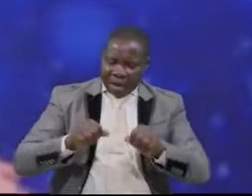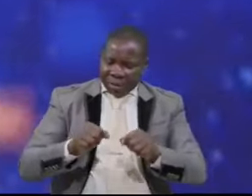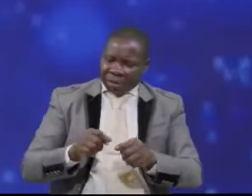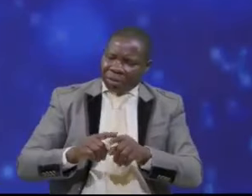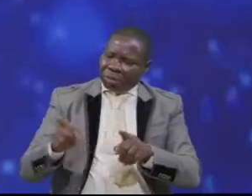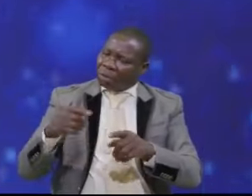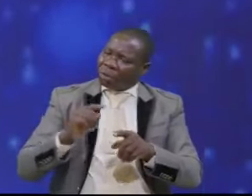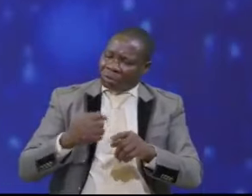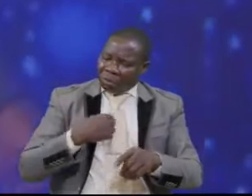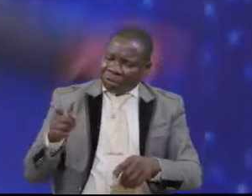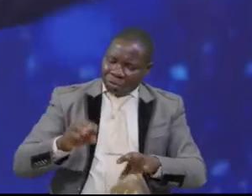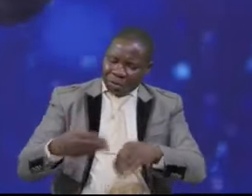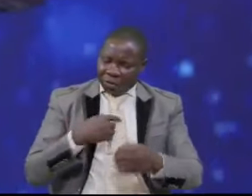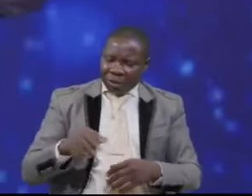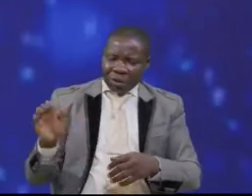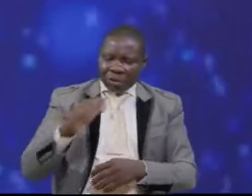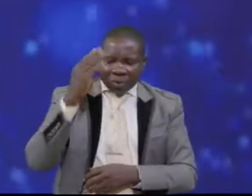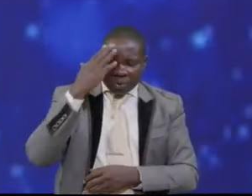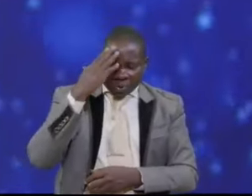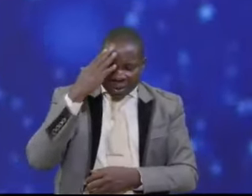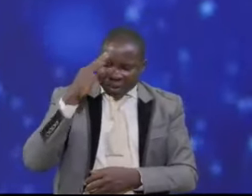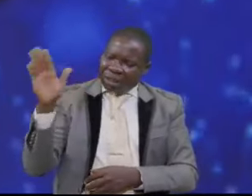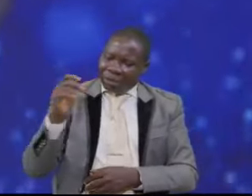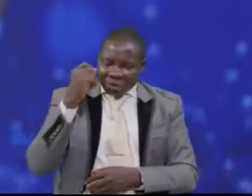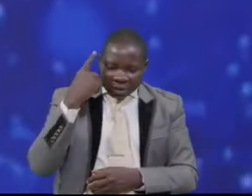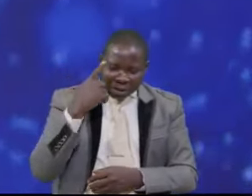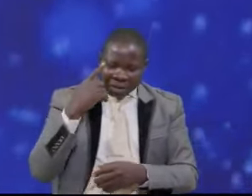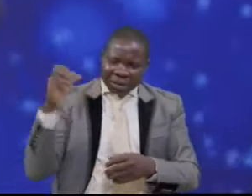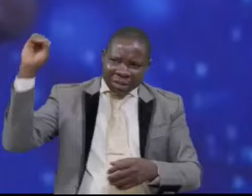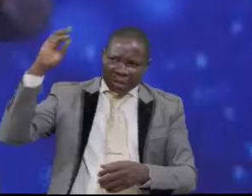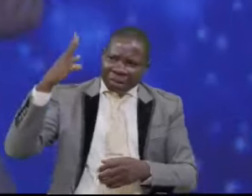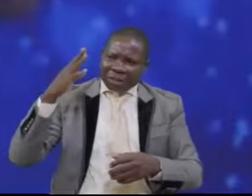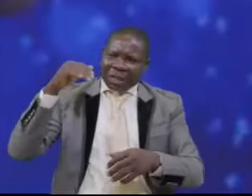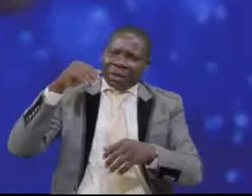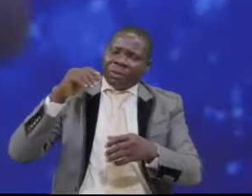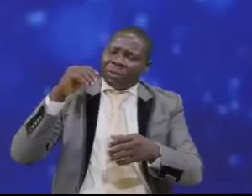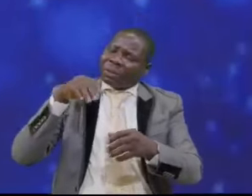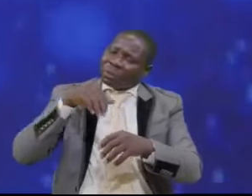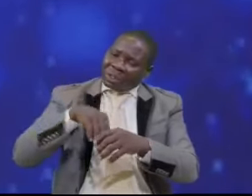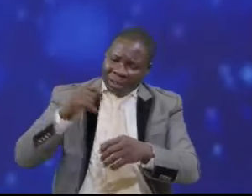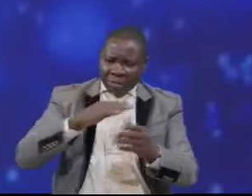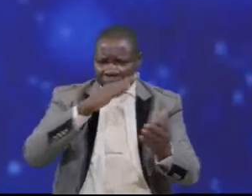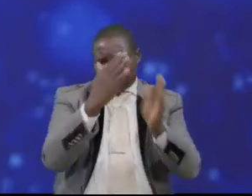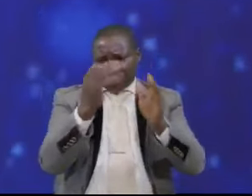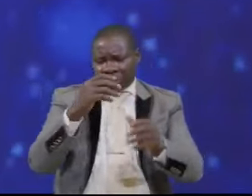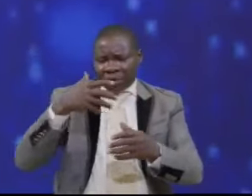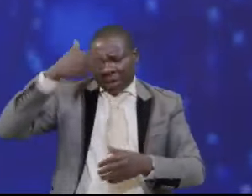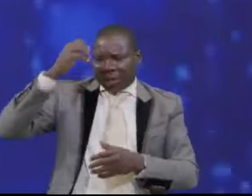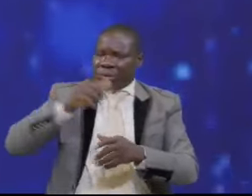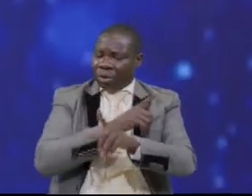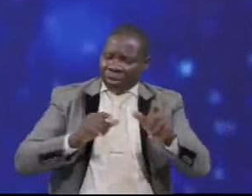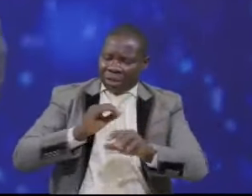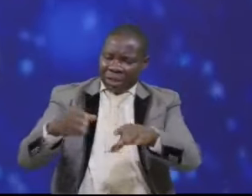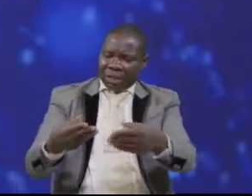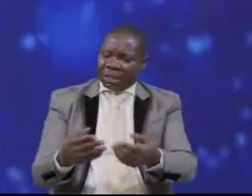grace, you have given me everything. In spite of the lions, Lord, I give thanks unto you, as he